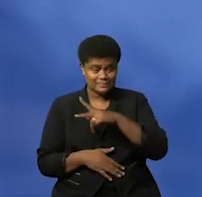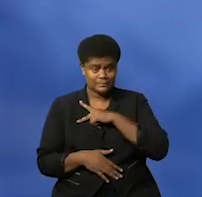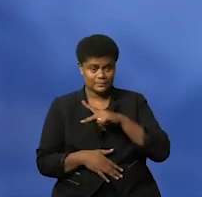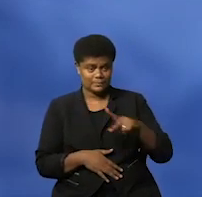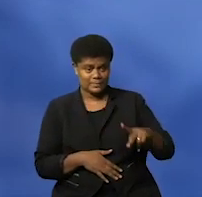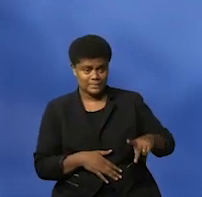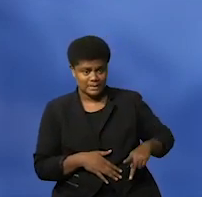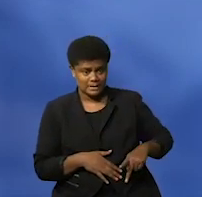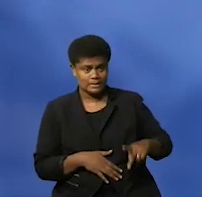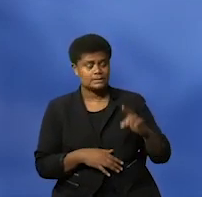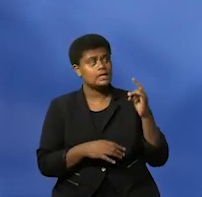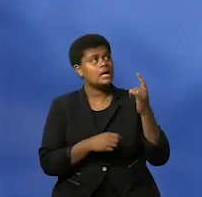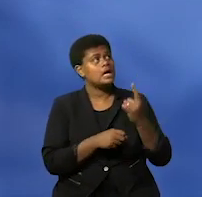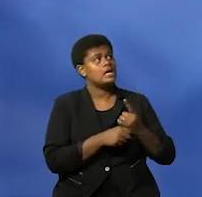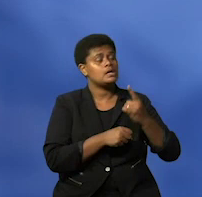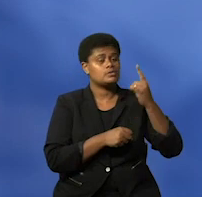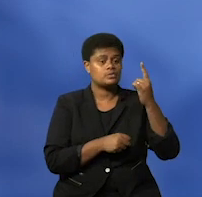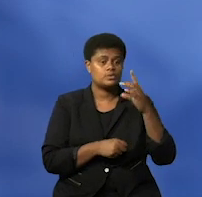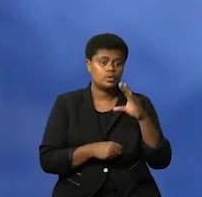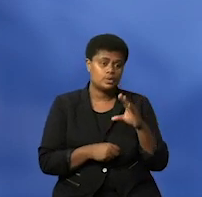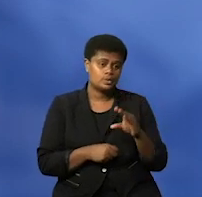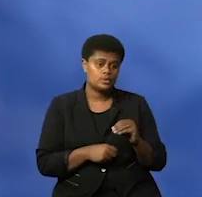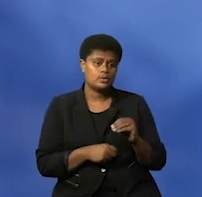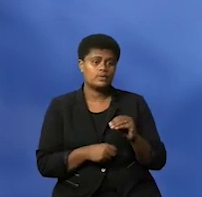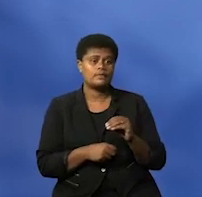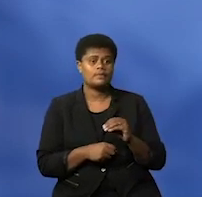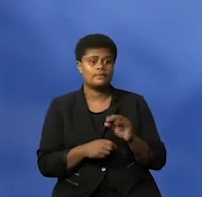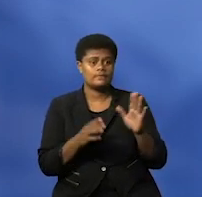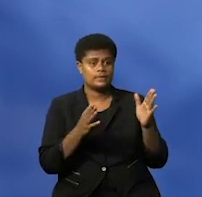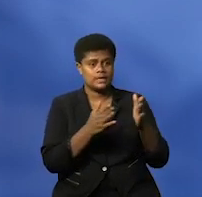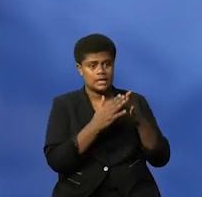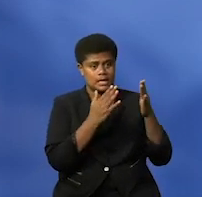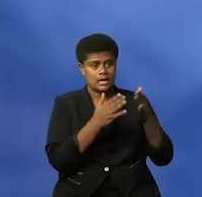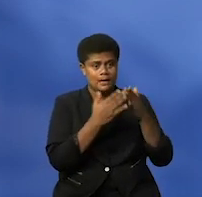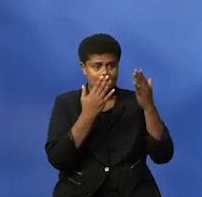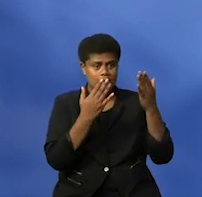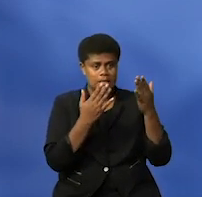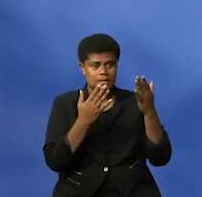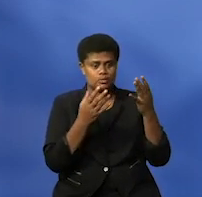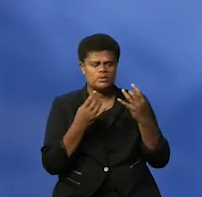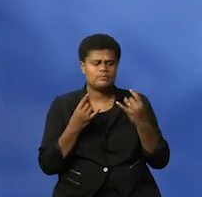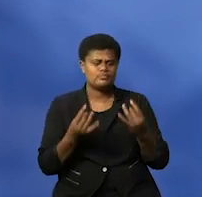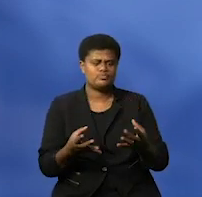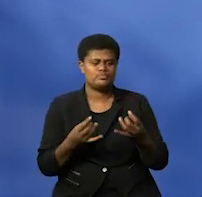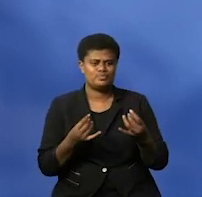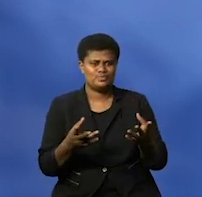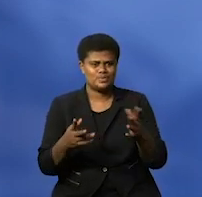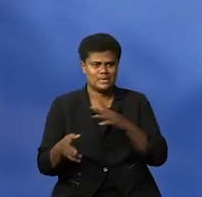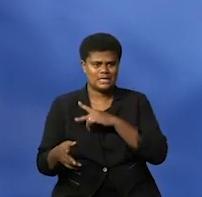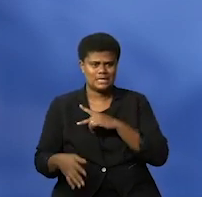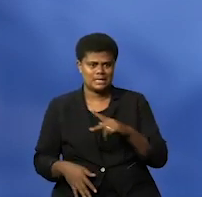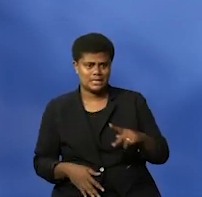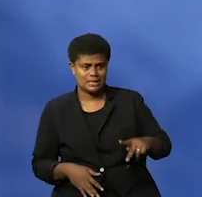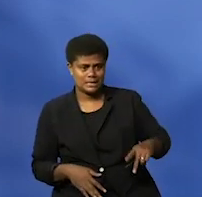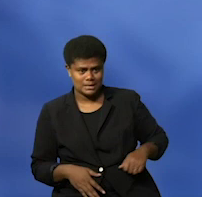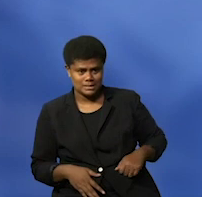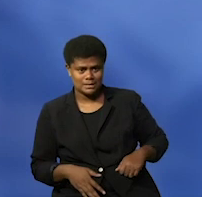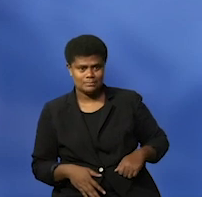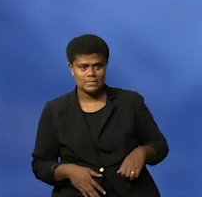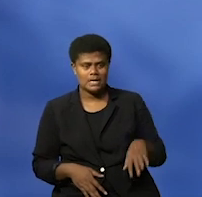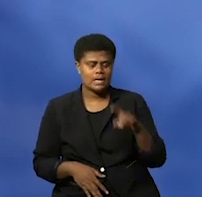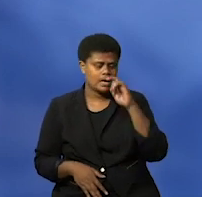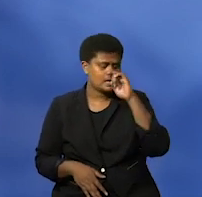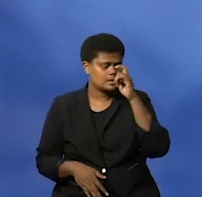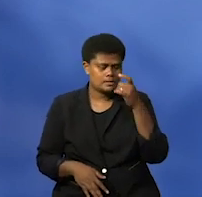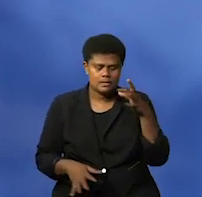the God of heaven will set up a kingdom which shall never be destroyed, and the kingdom shall not be left to